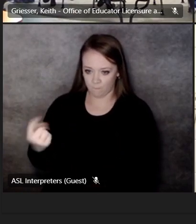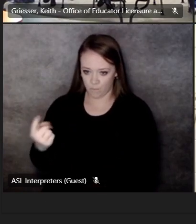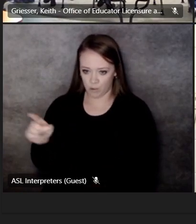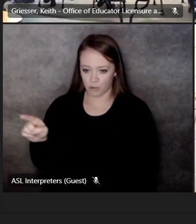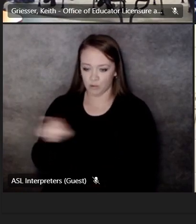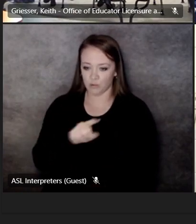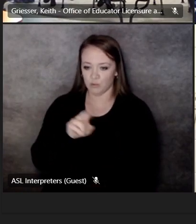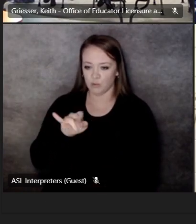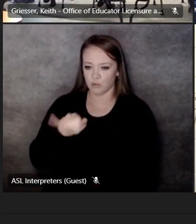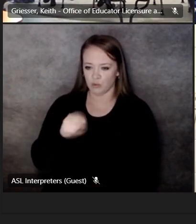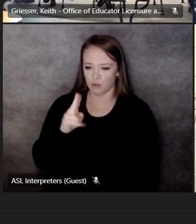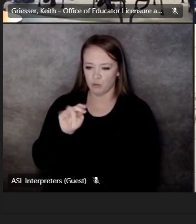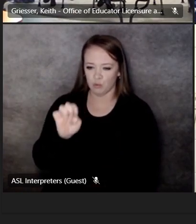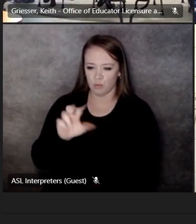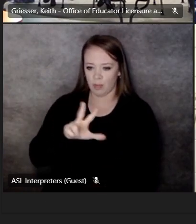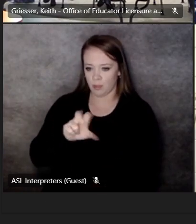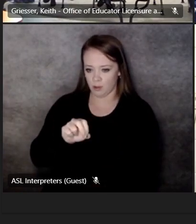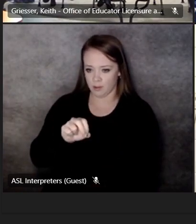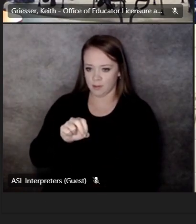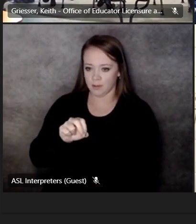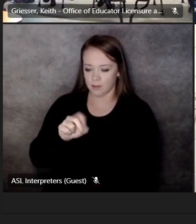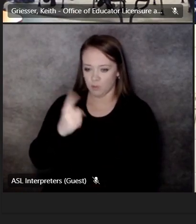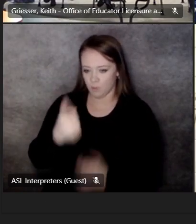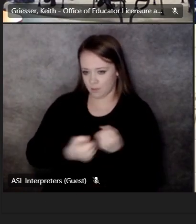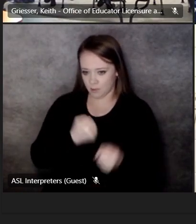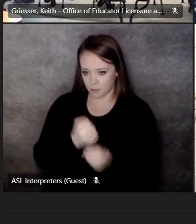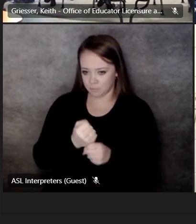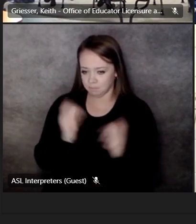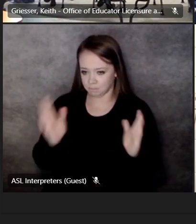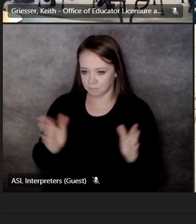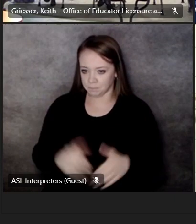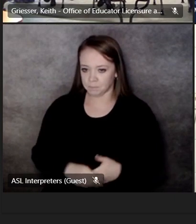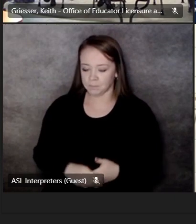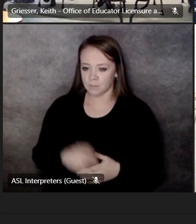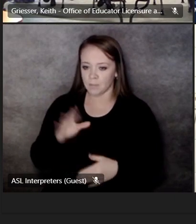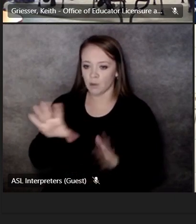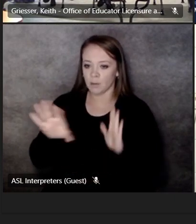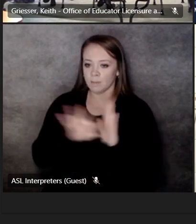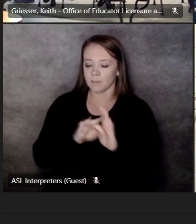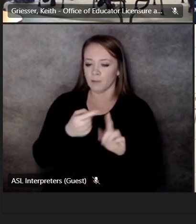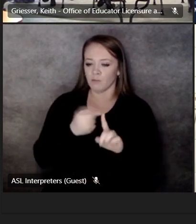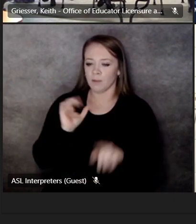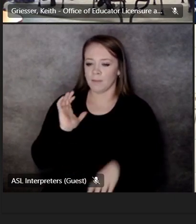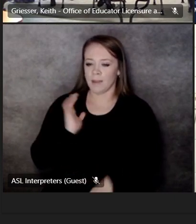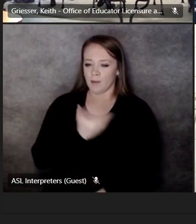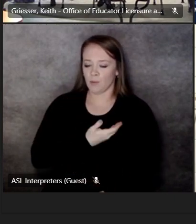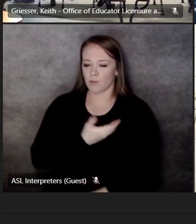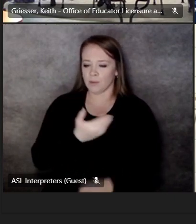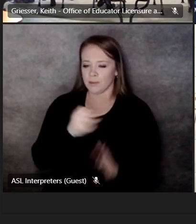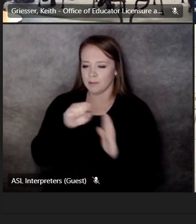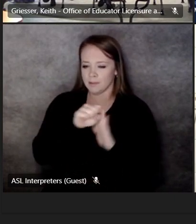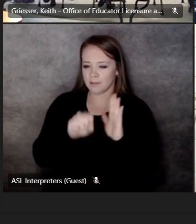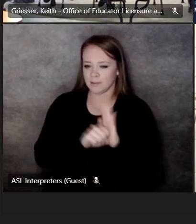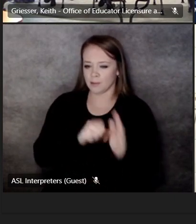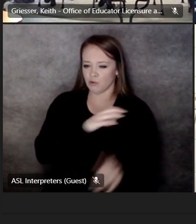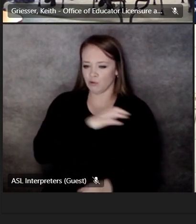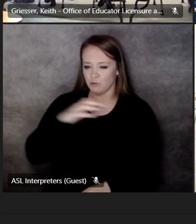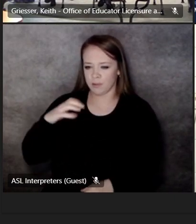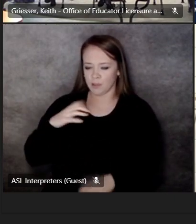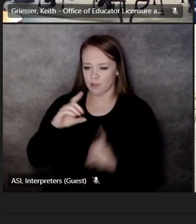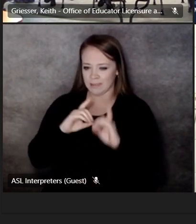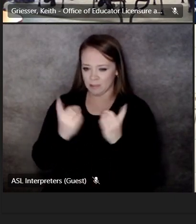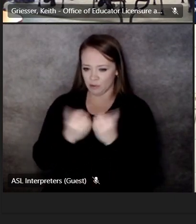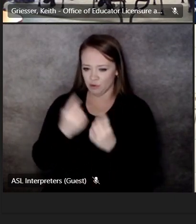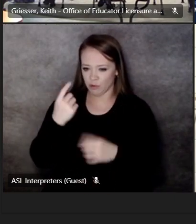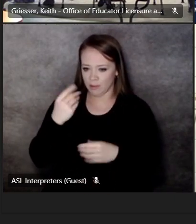year. And they are selected from our state's congressional districts in a rotating fashion. So our teacher member for